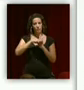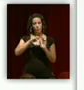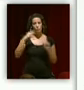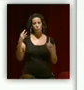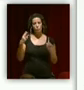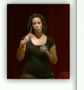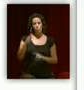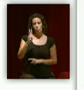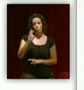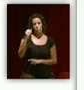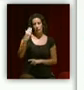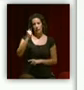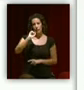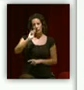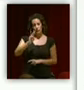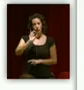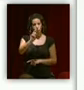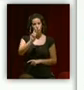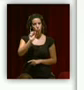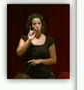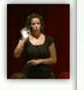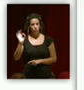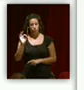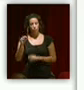Excel spreadsheet,